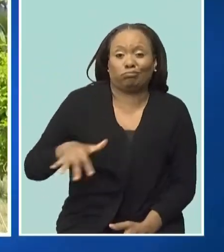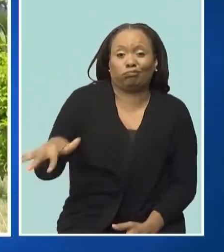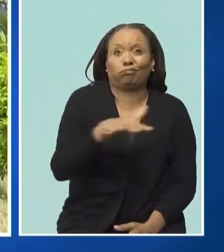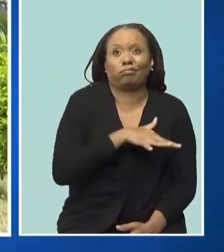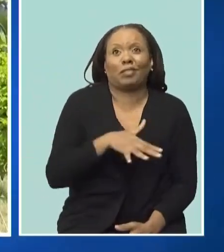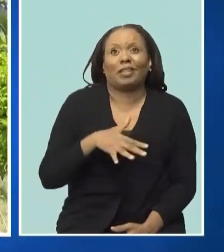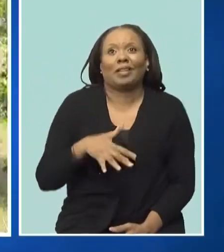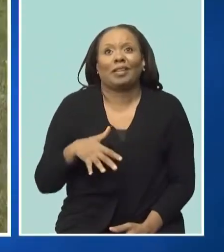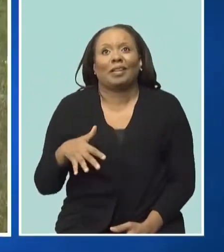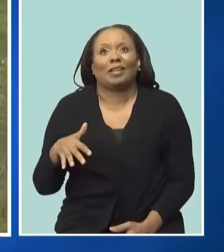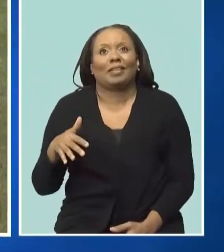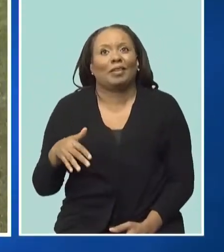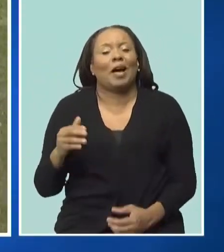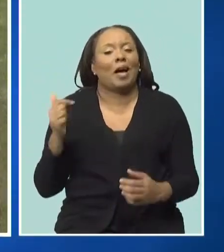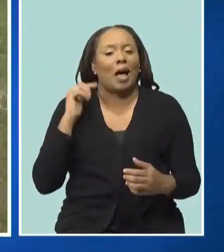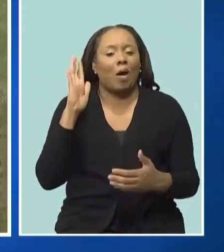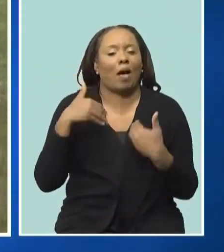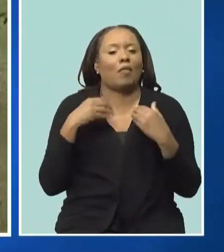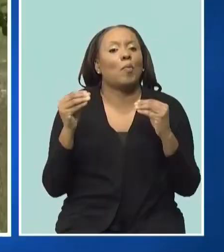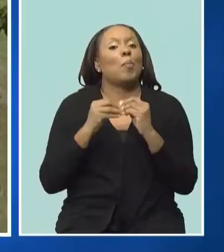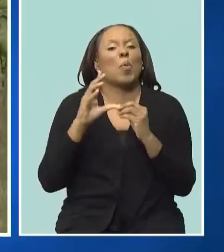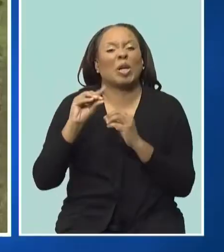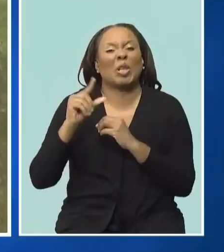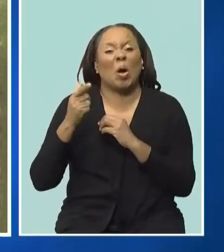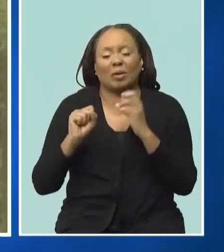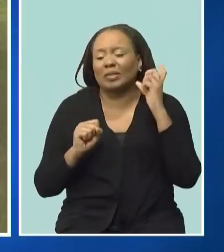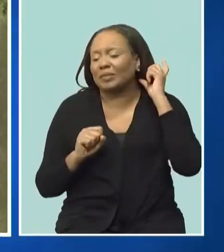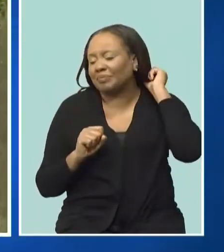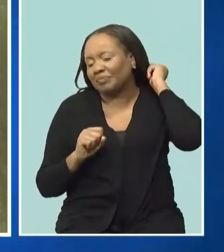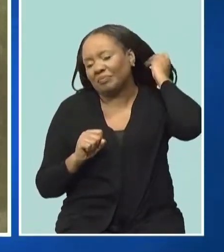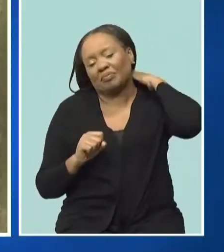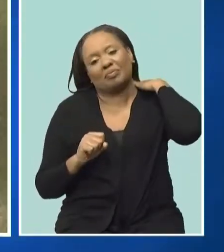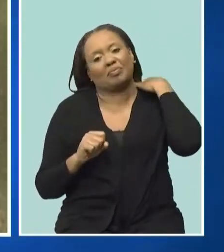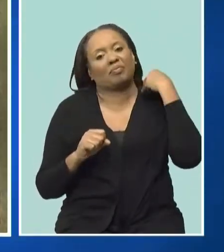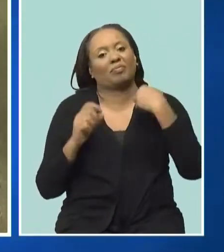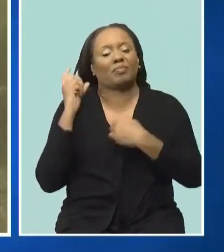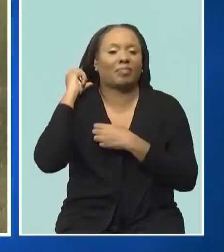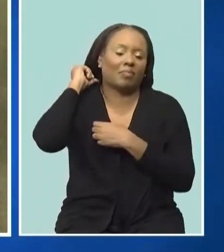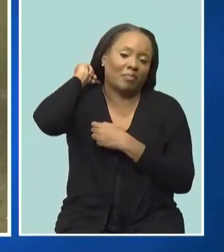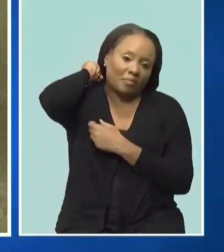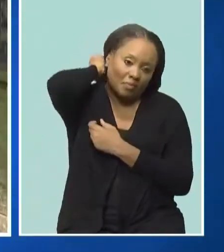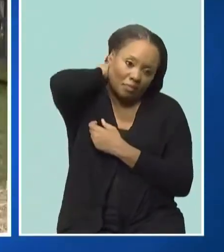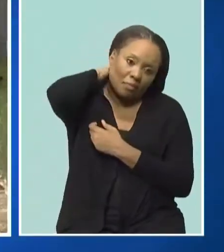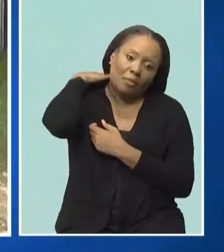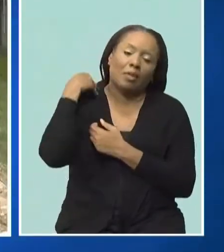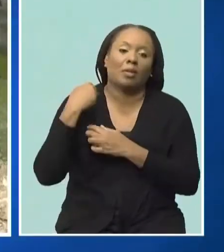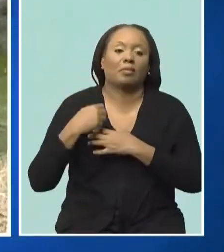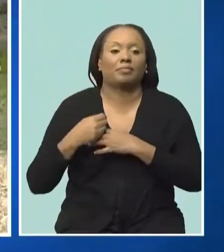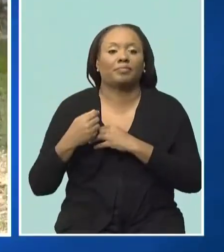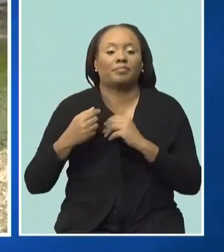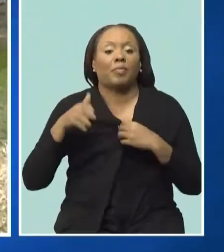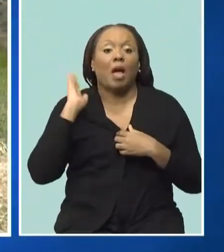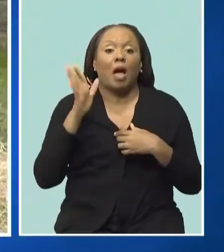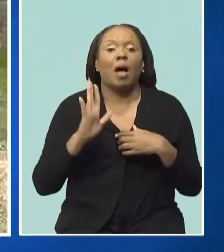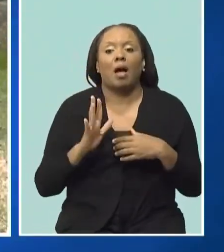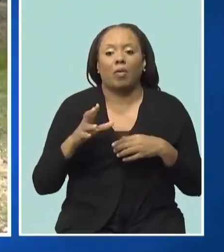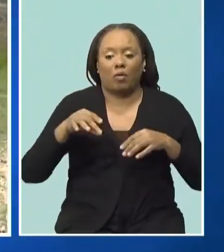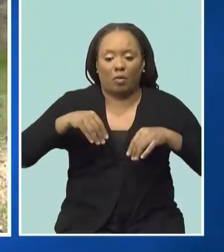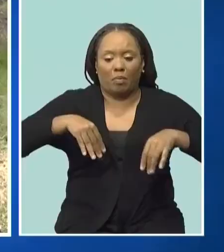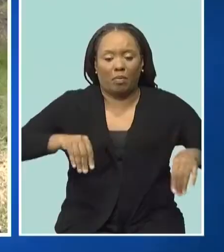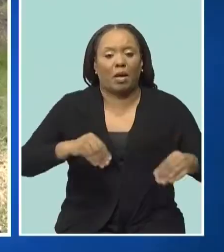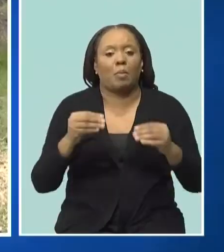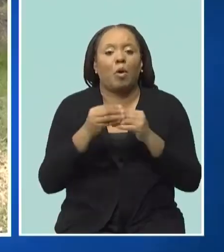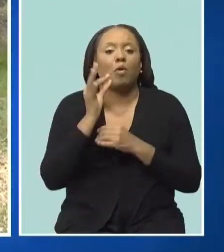get dogs all around the place. I got more into fruit trees so that what will happen, the dogs could easily keep running around